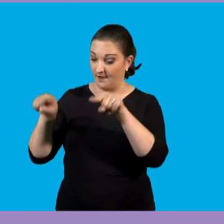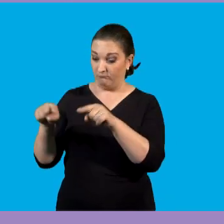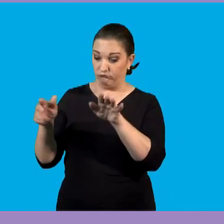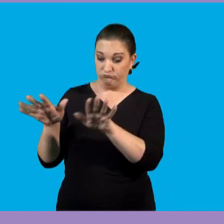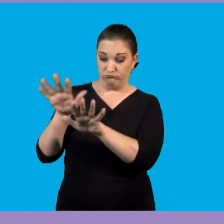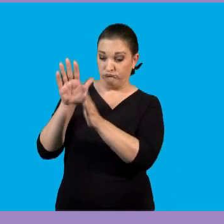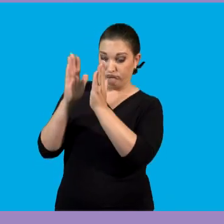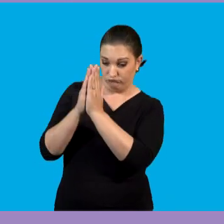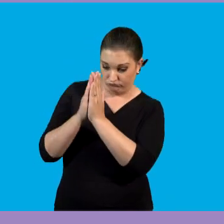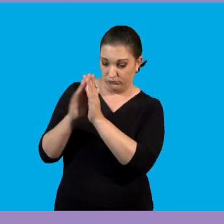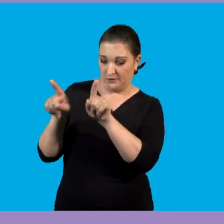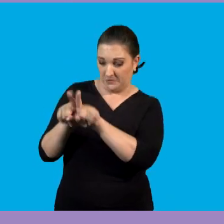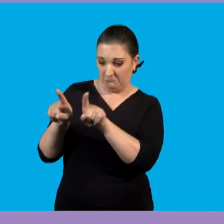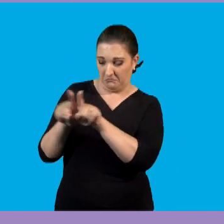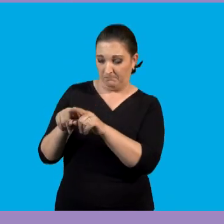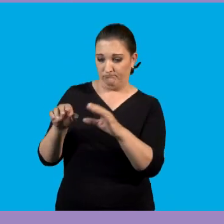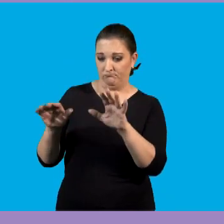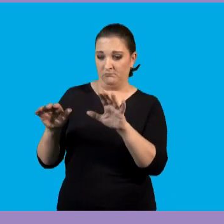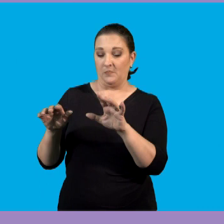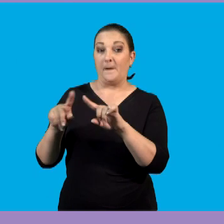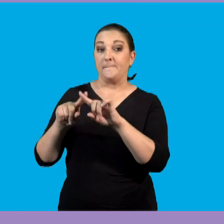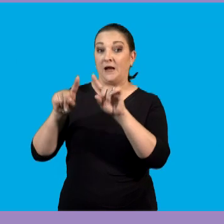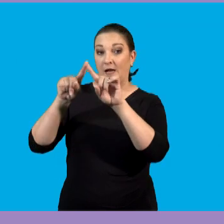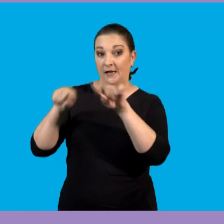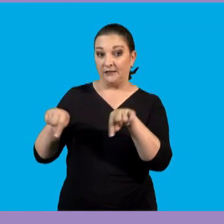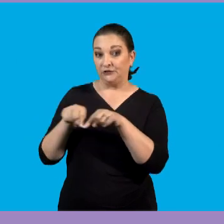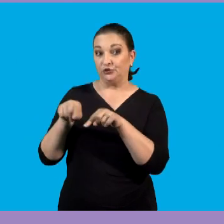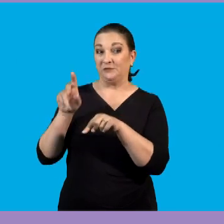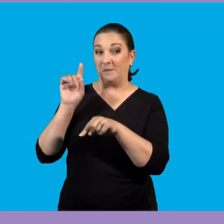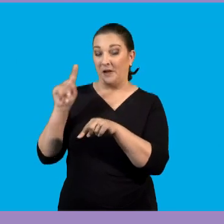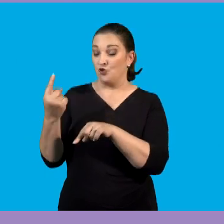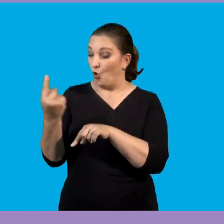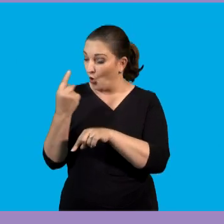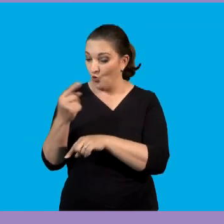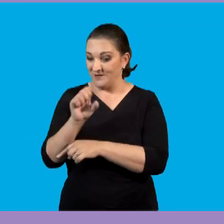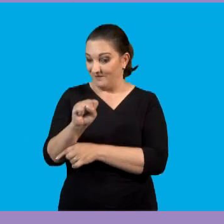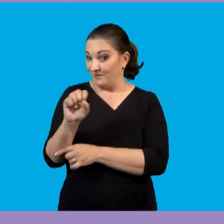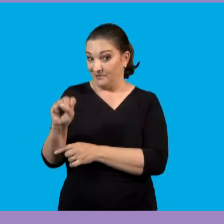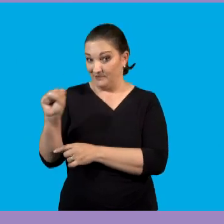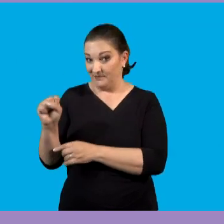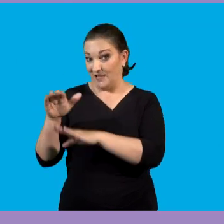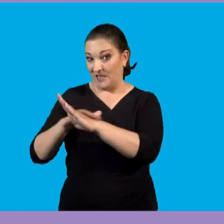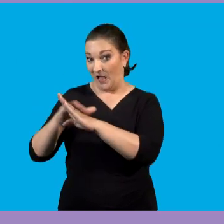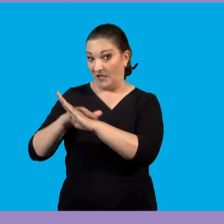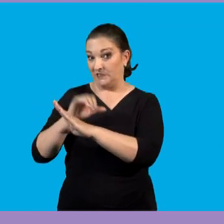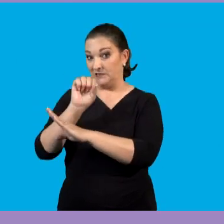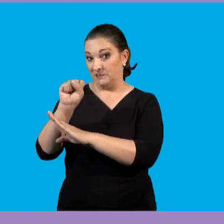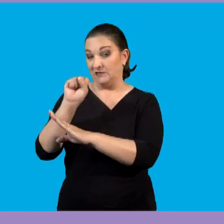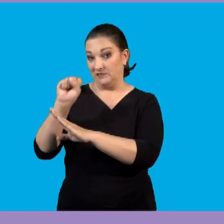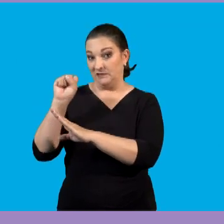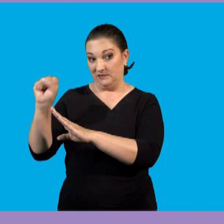can only be proven using the conditions for congruency, namely side, side,